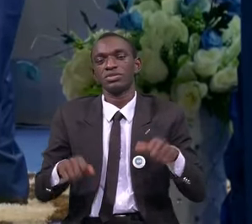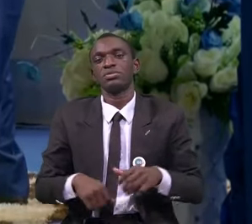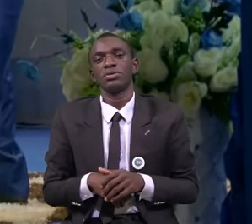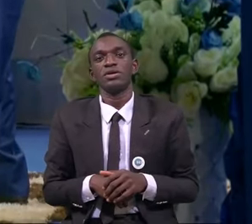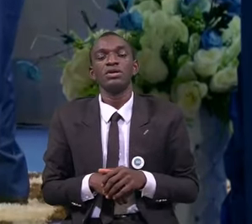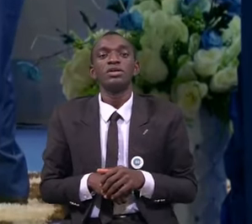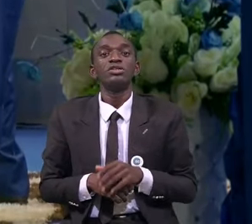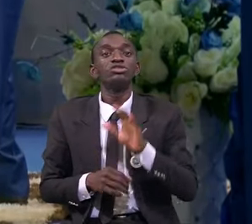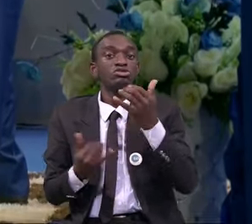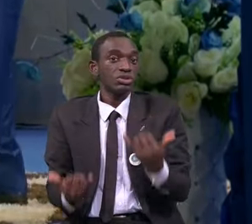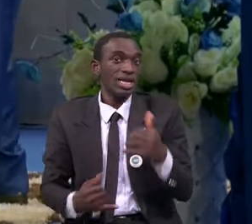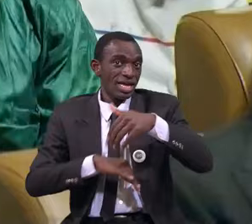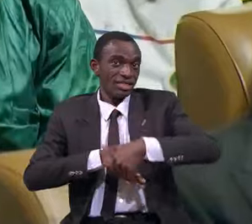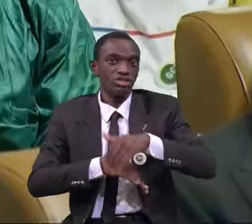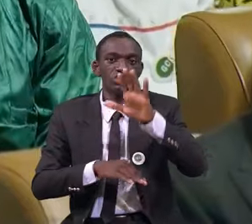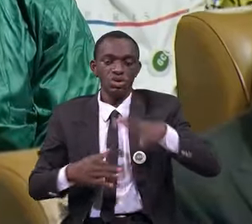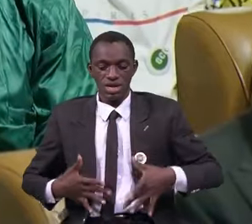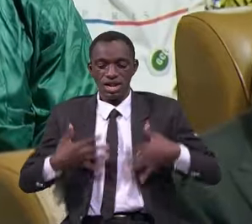Tonight, your life will be different.